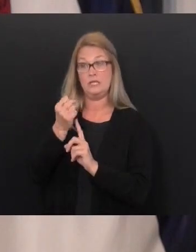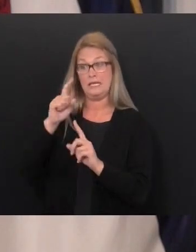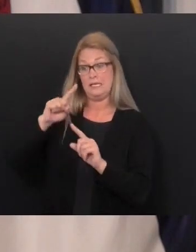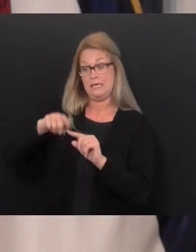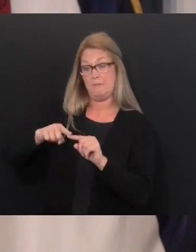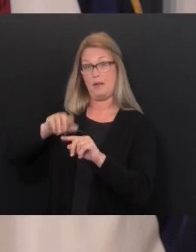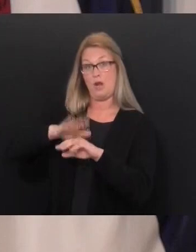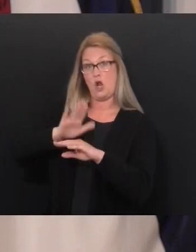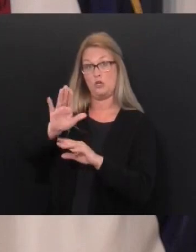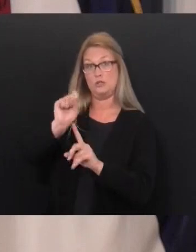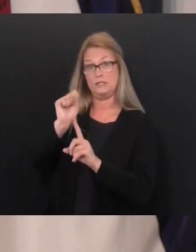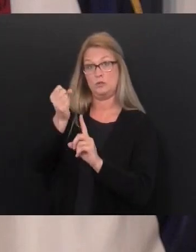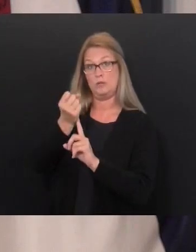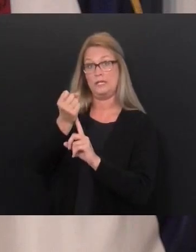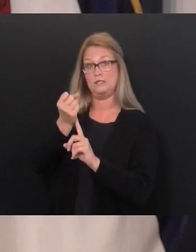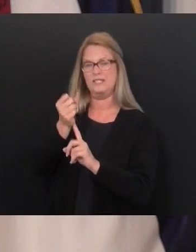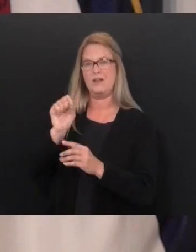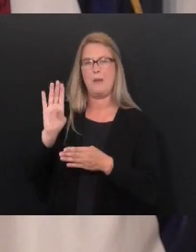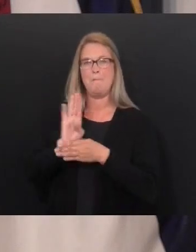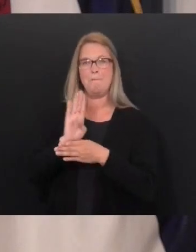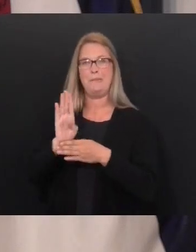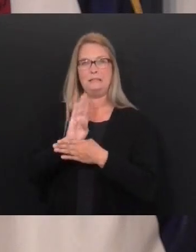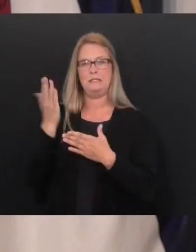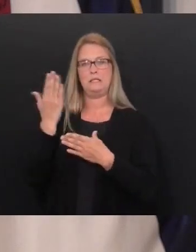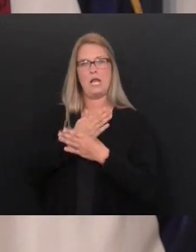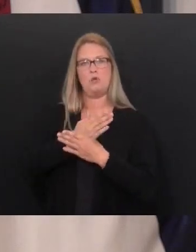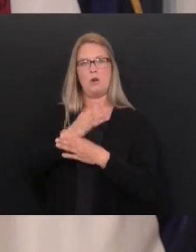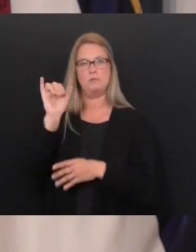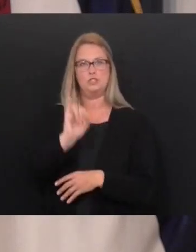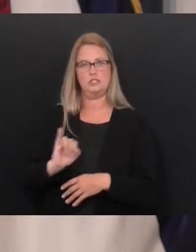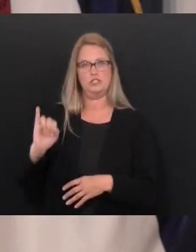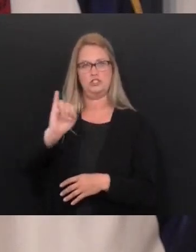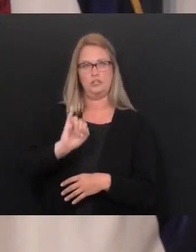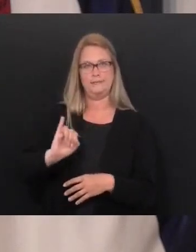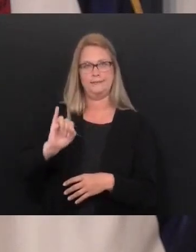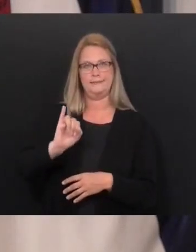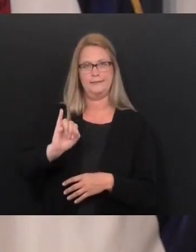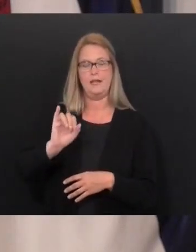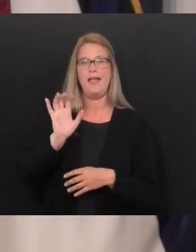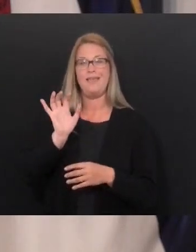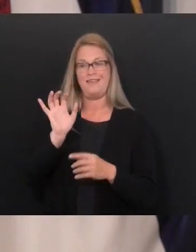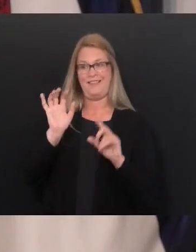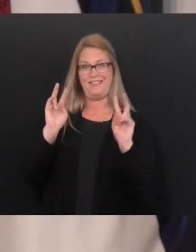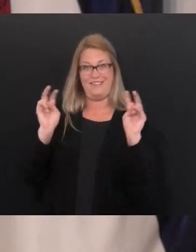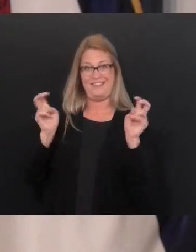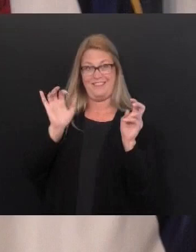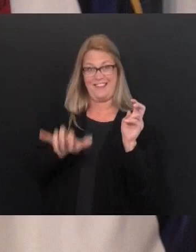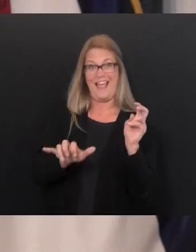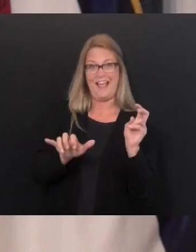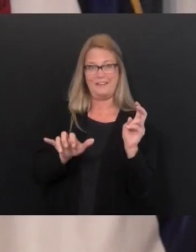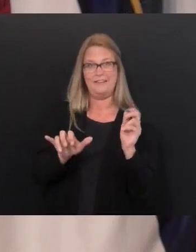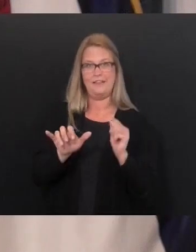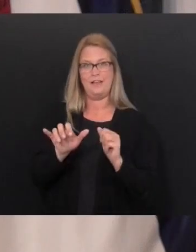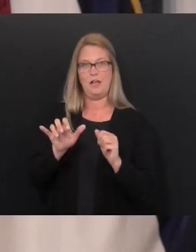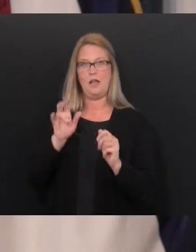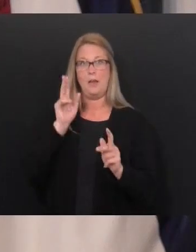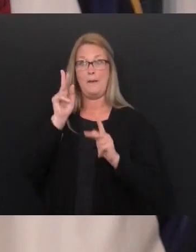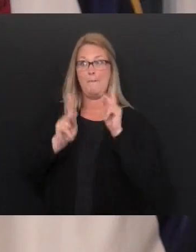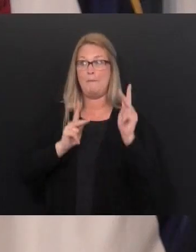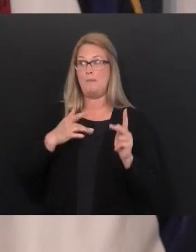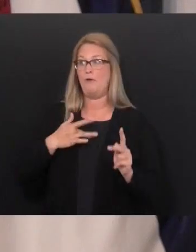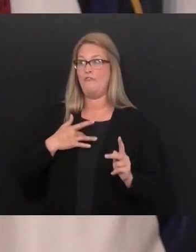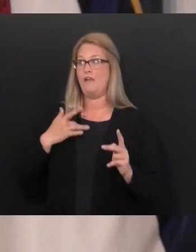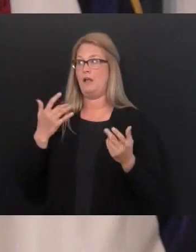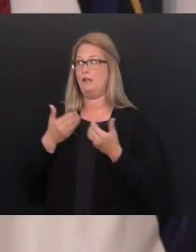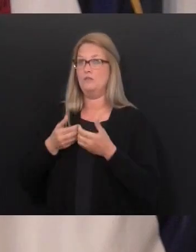business interruption insurance, and that's what we're talking about, I do know in situations, that people felt like they didn't